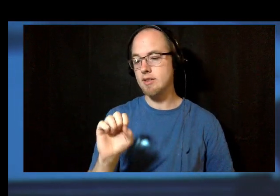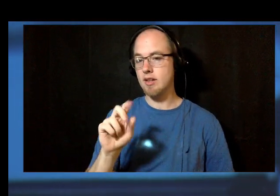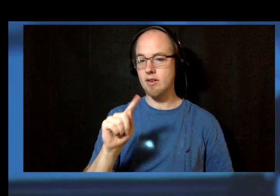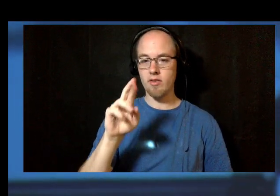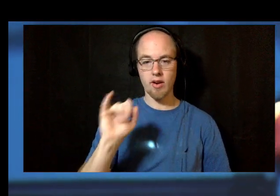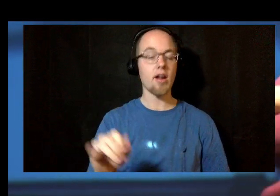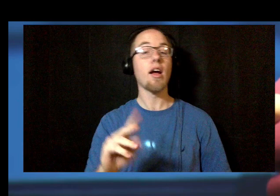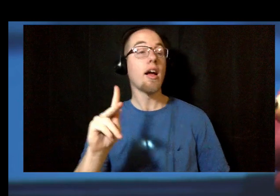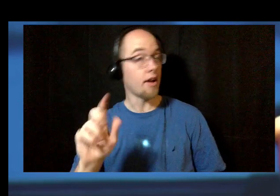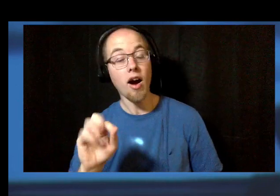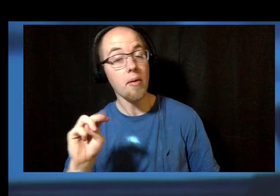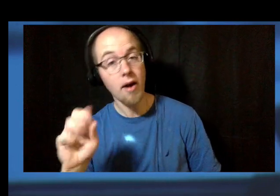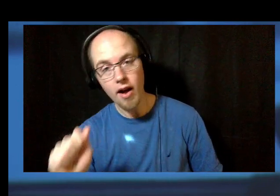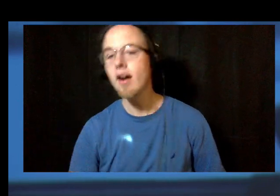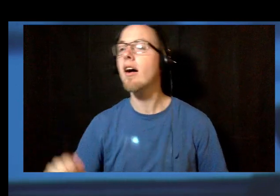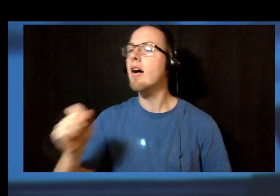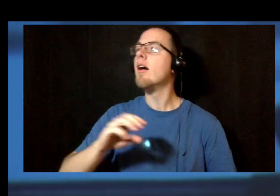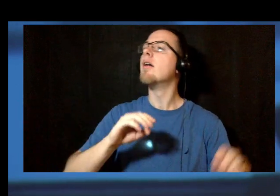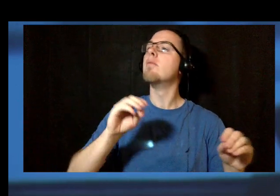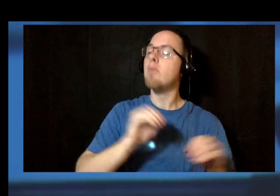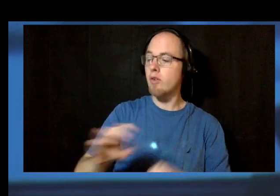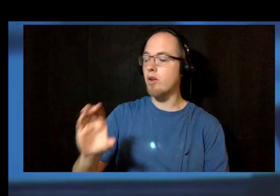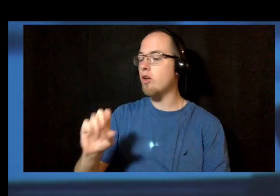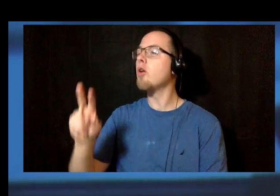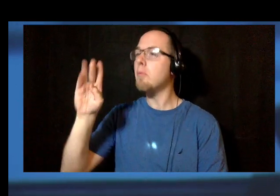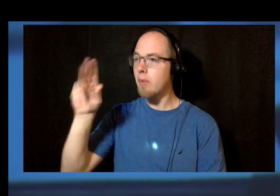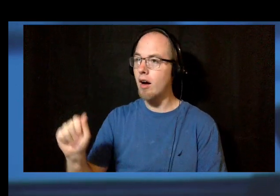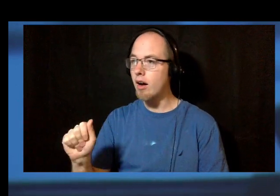book, moved to Cuba, shot himself in